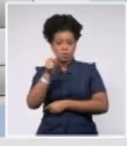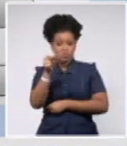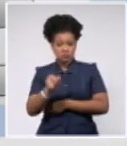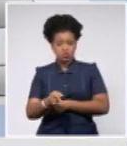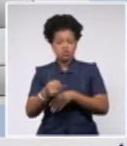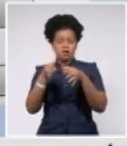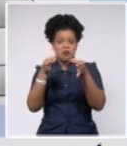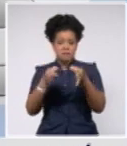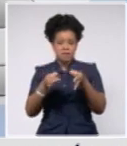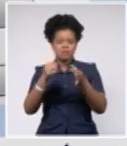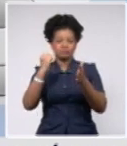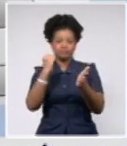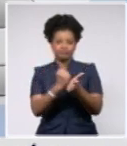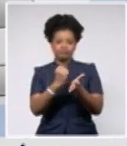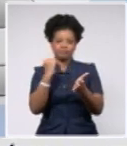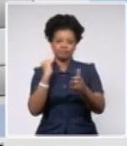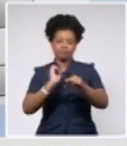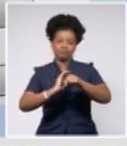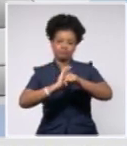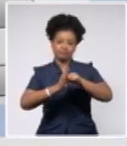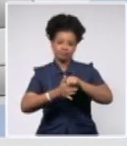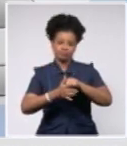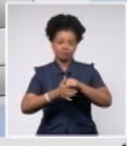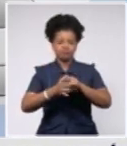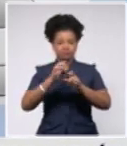546,250, of which